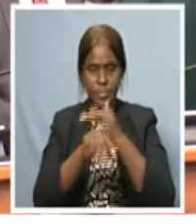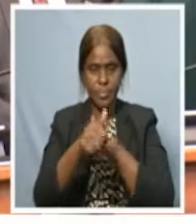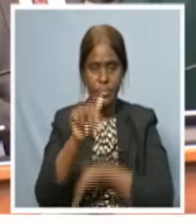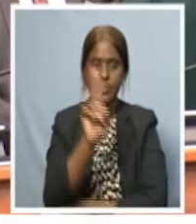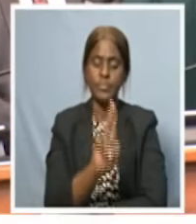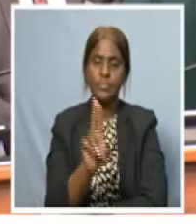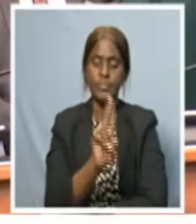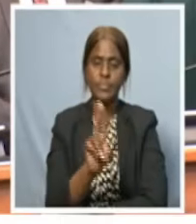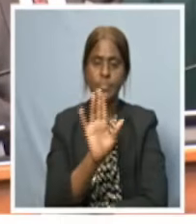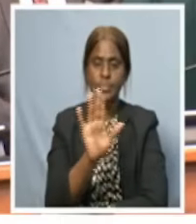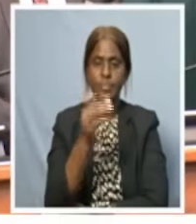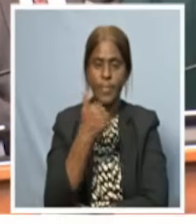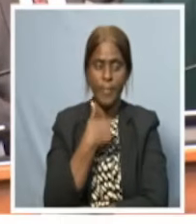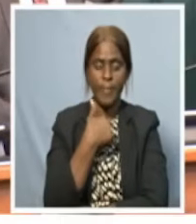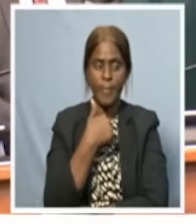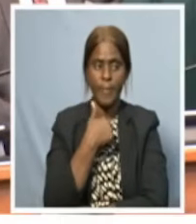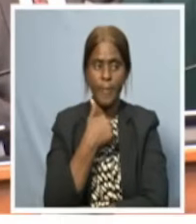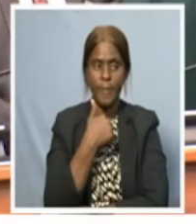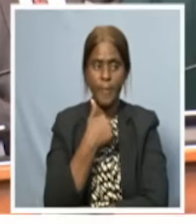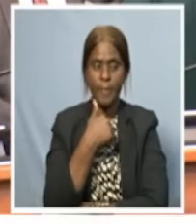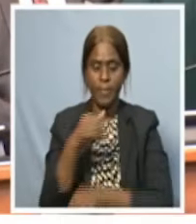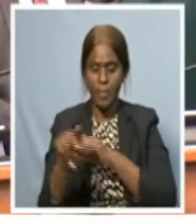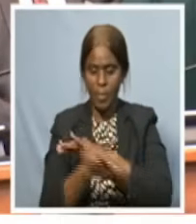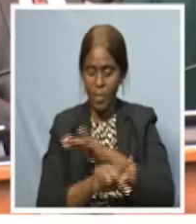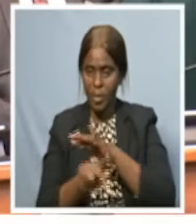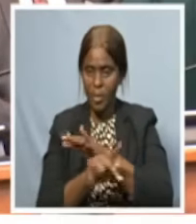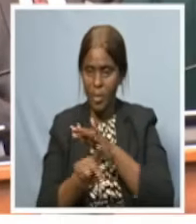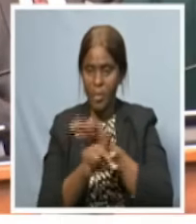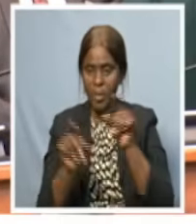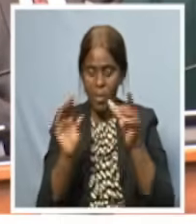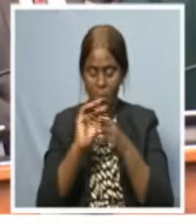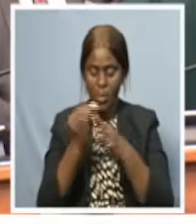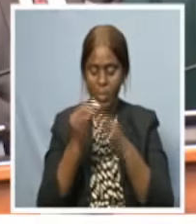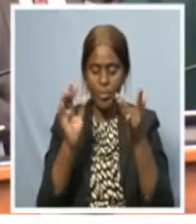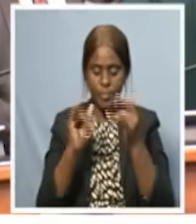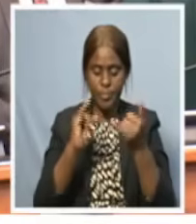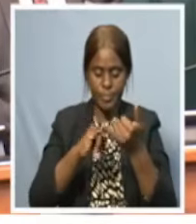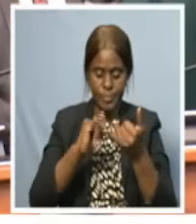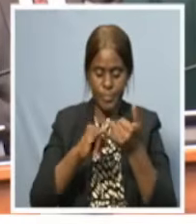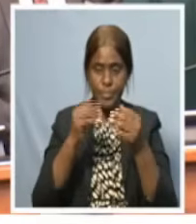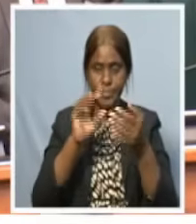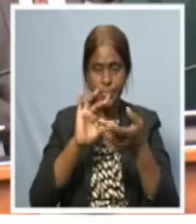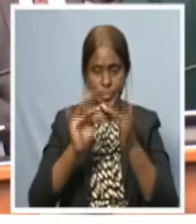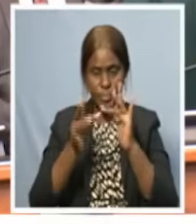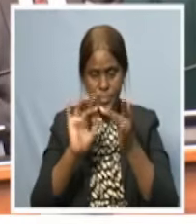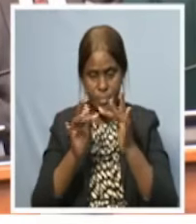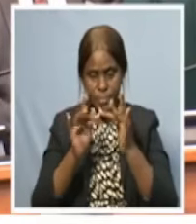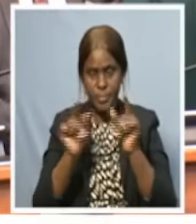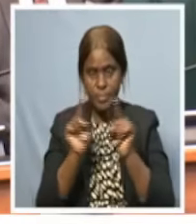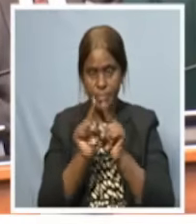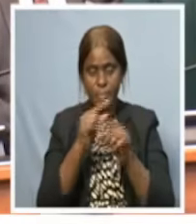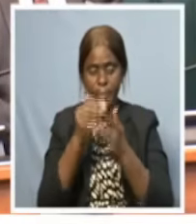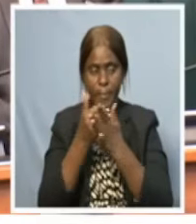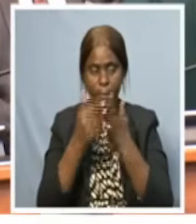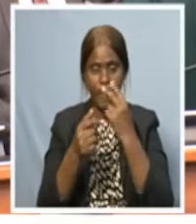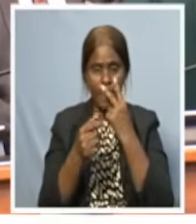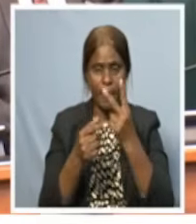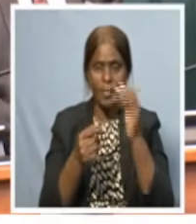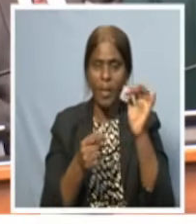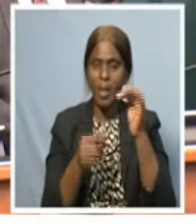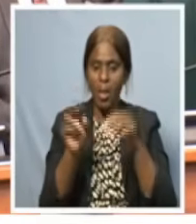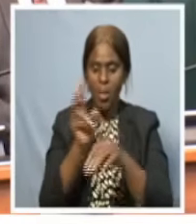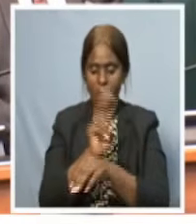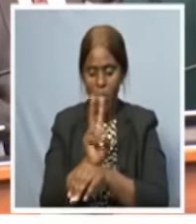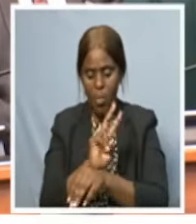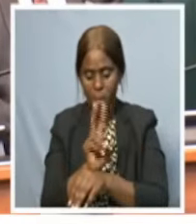used it primarily for social networking, followed by watching